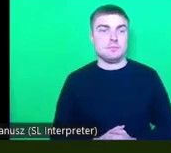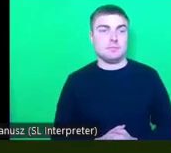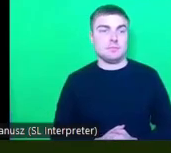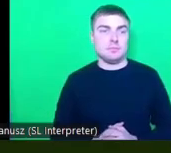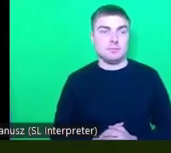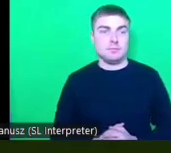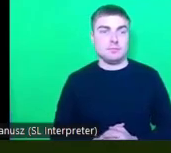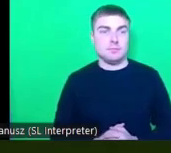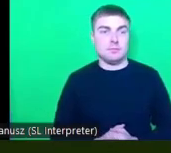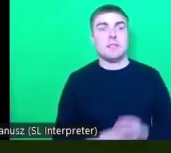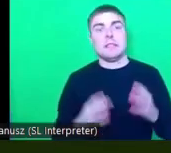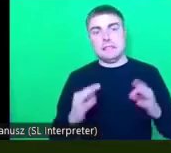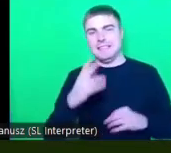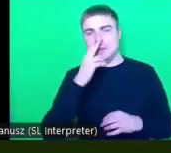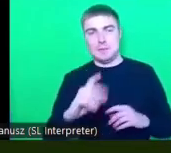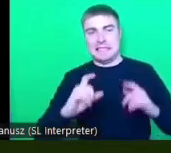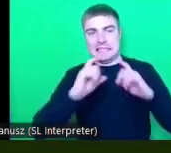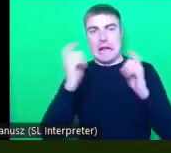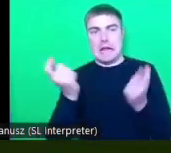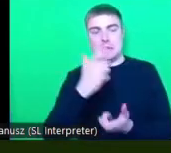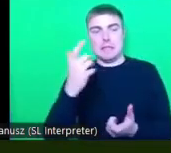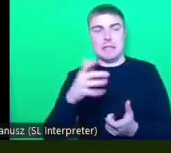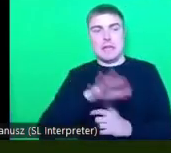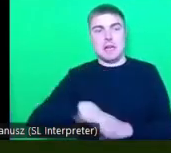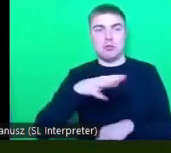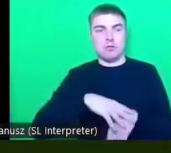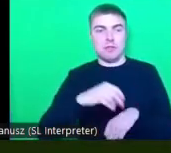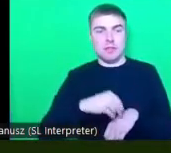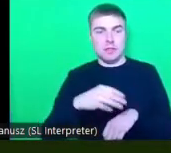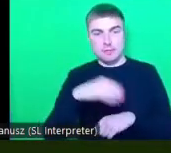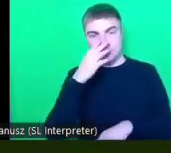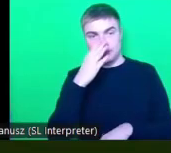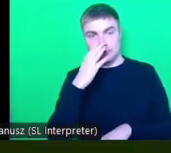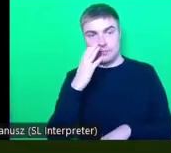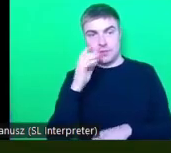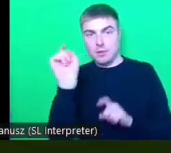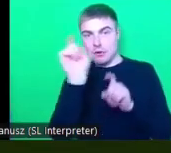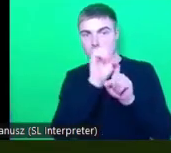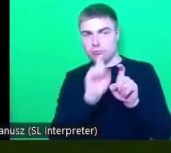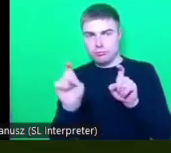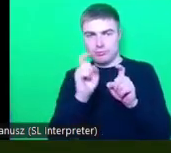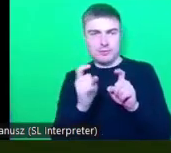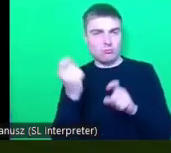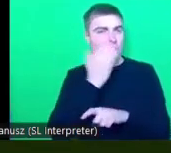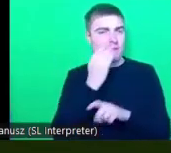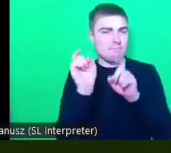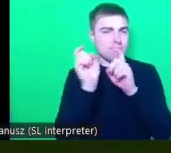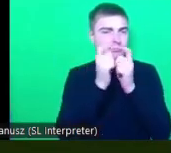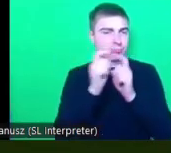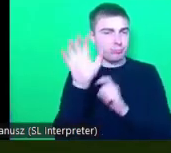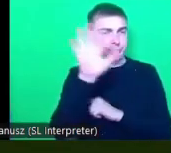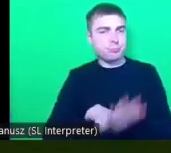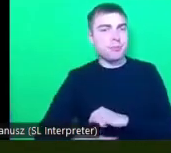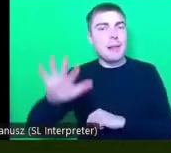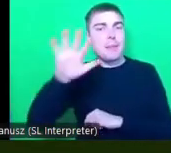the last monitoring season. And you see here we still have like this distribution range that we have had since